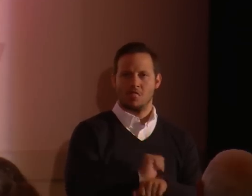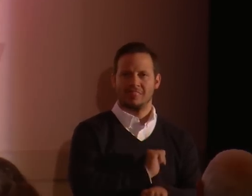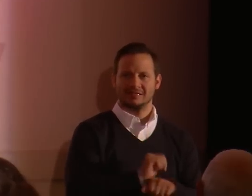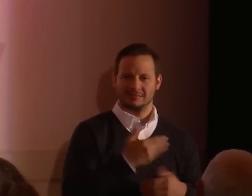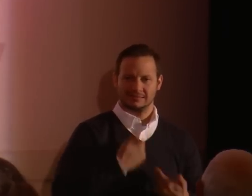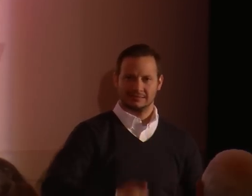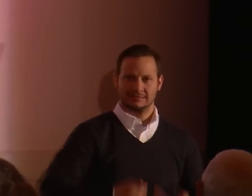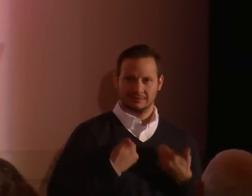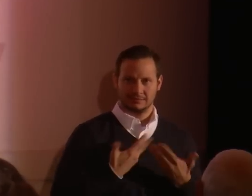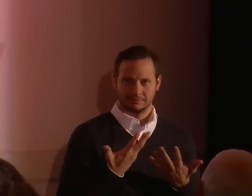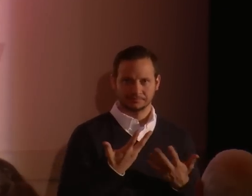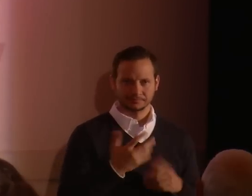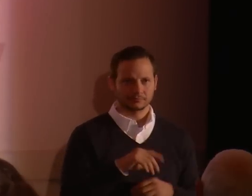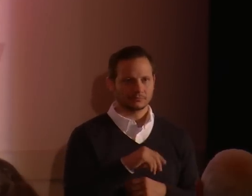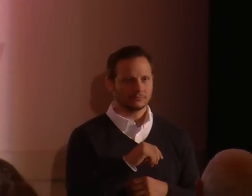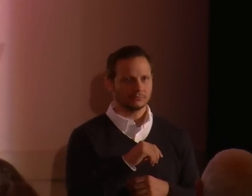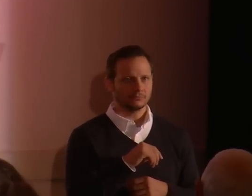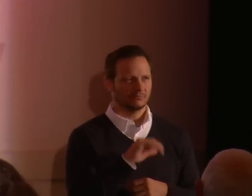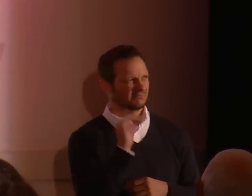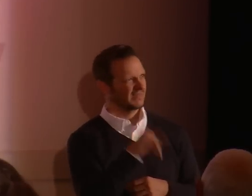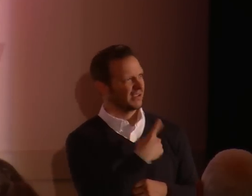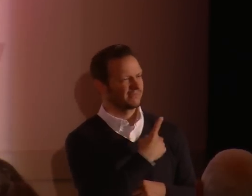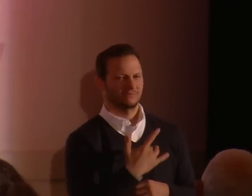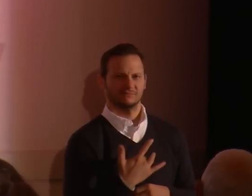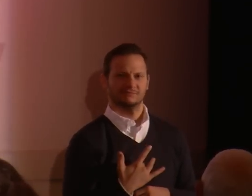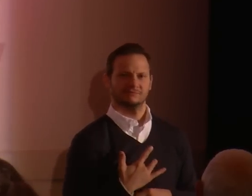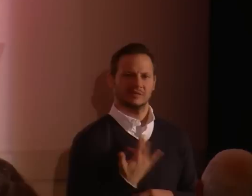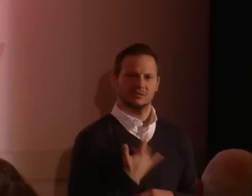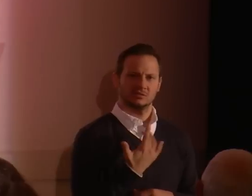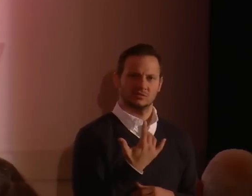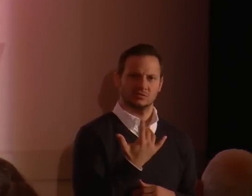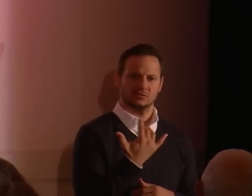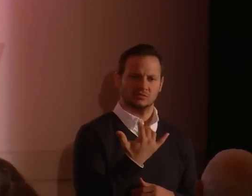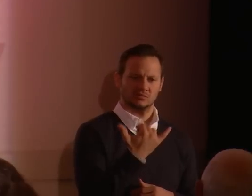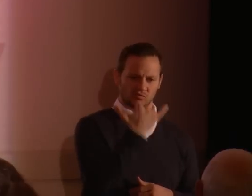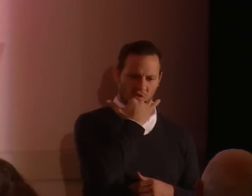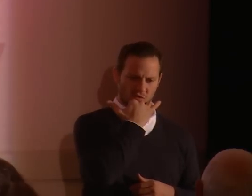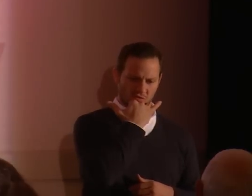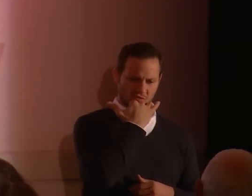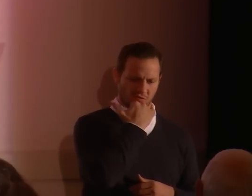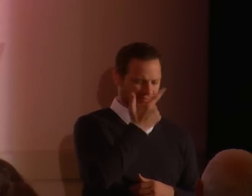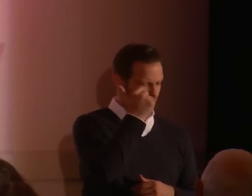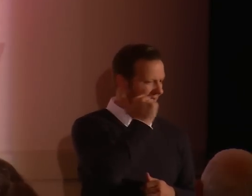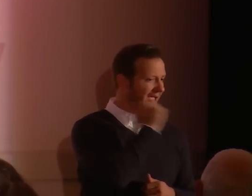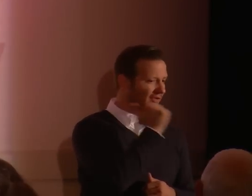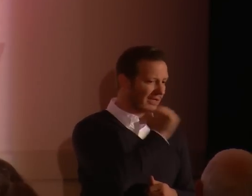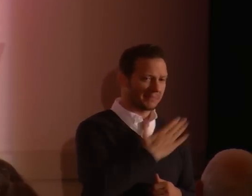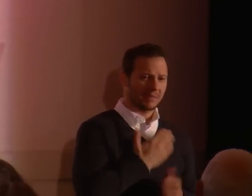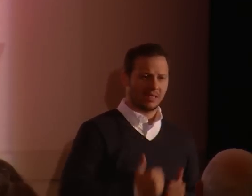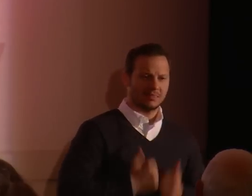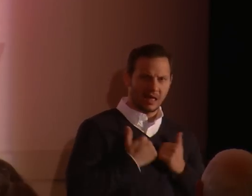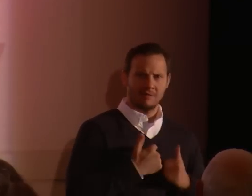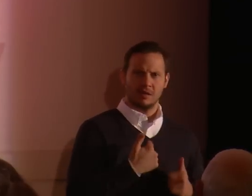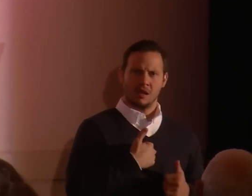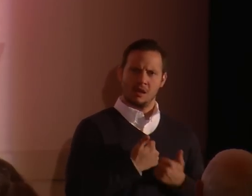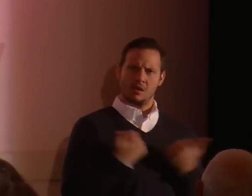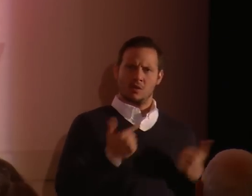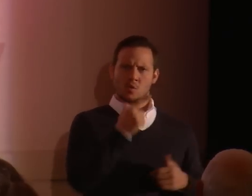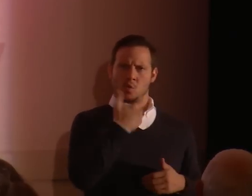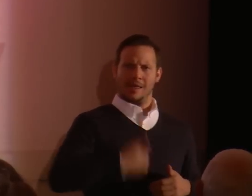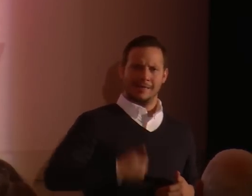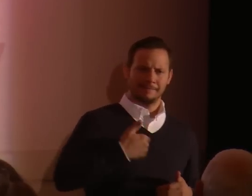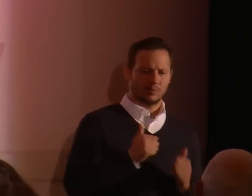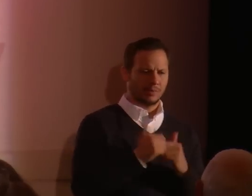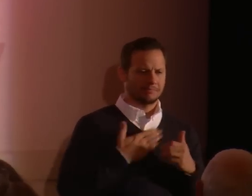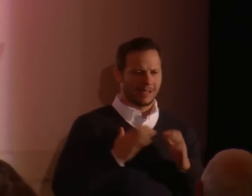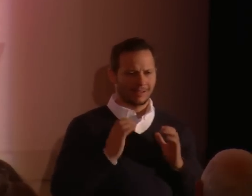just feels so wrong because it goes against the core of everything that I do on a daily basis, you know, with clients,